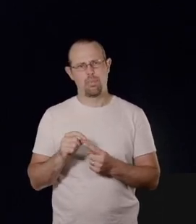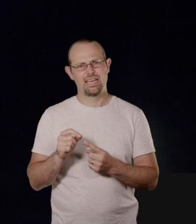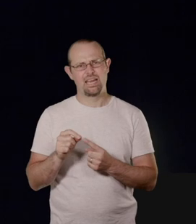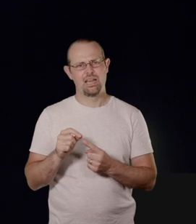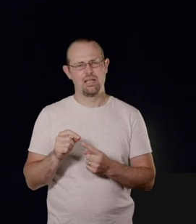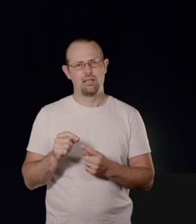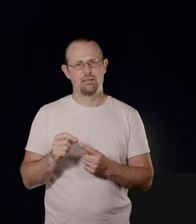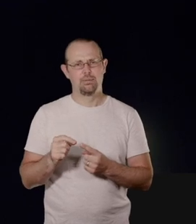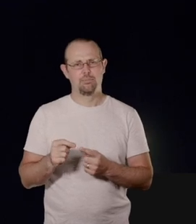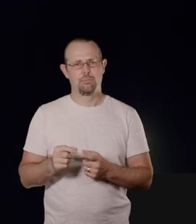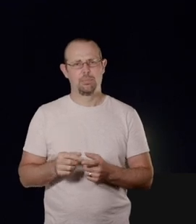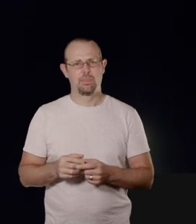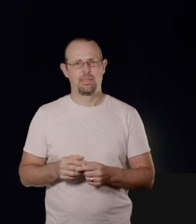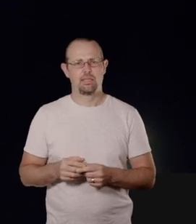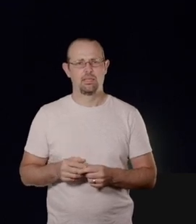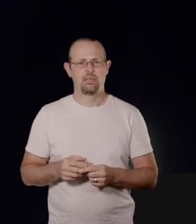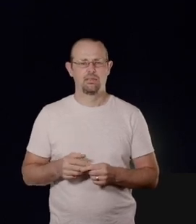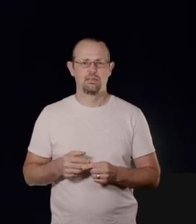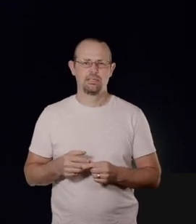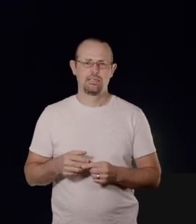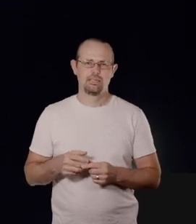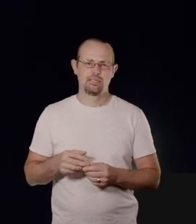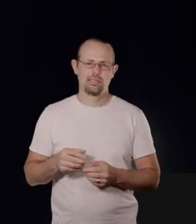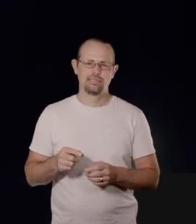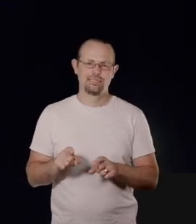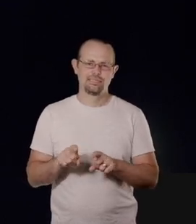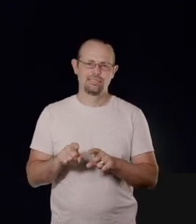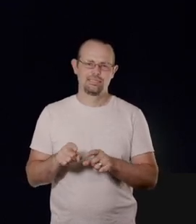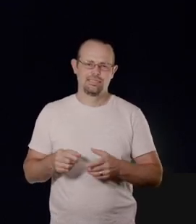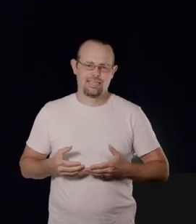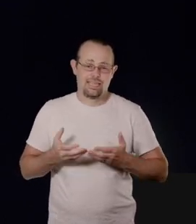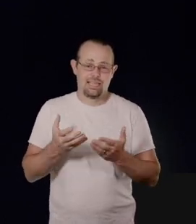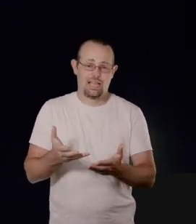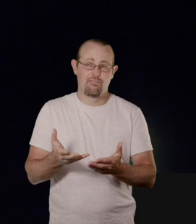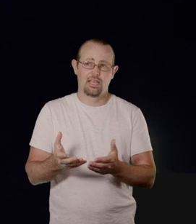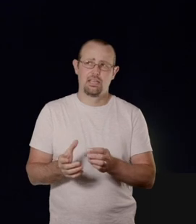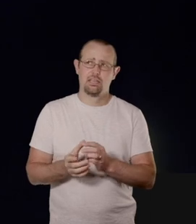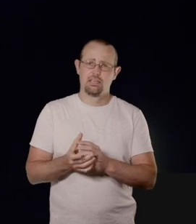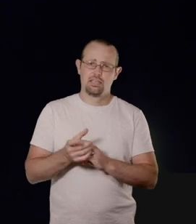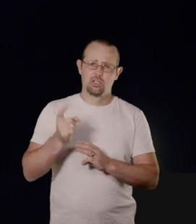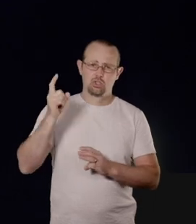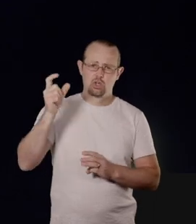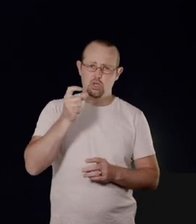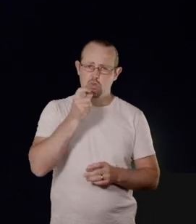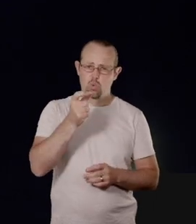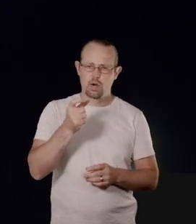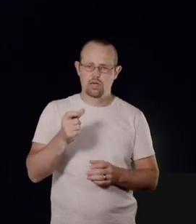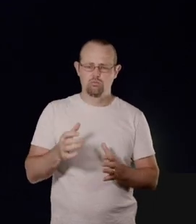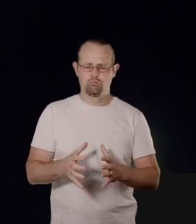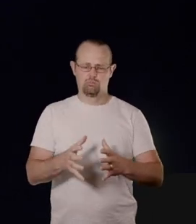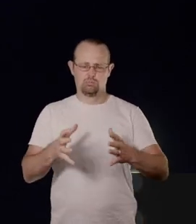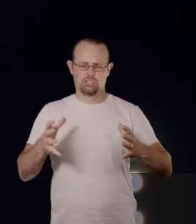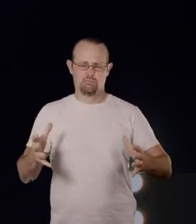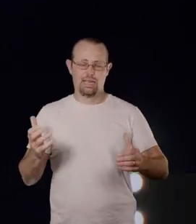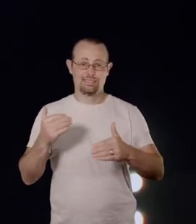it by this phrase, give it plenty of room inside your lives. Many of us were living a